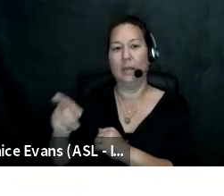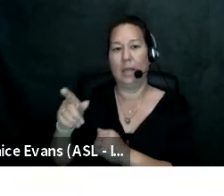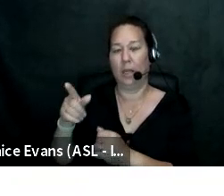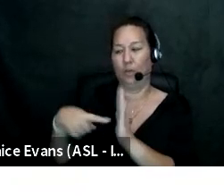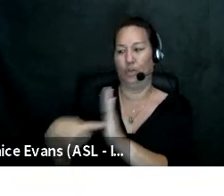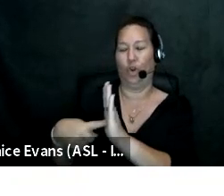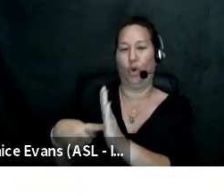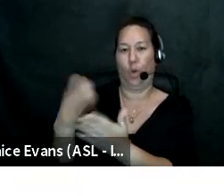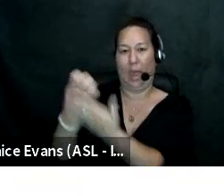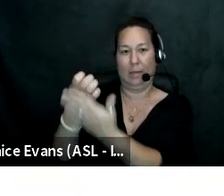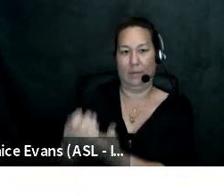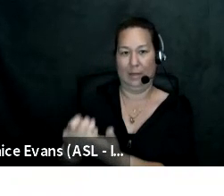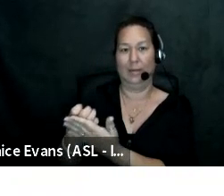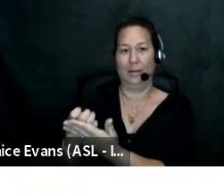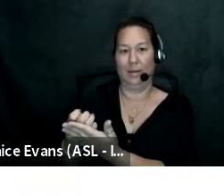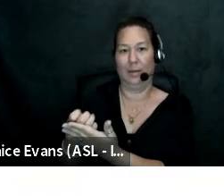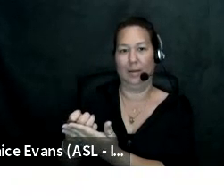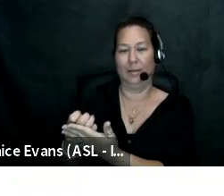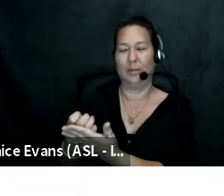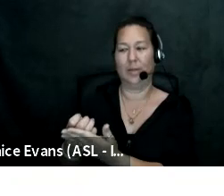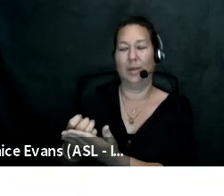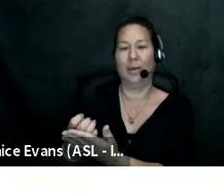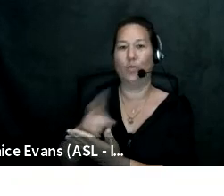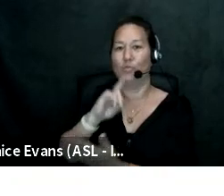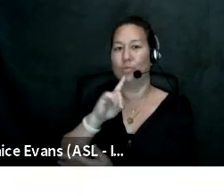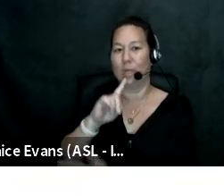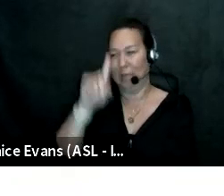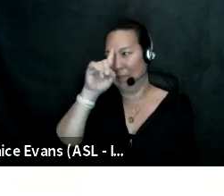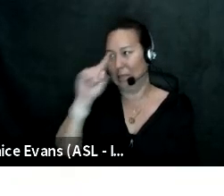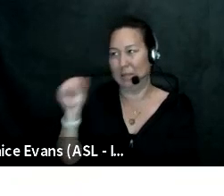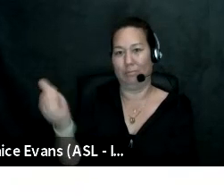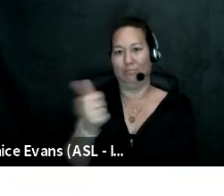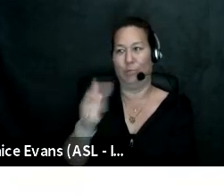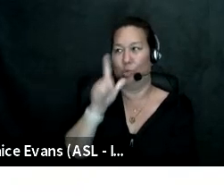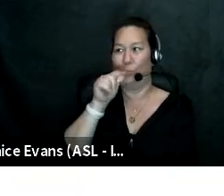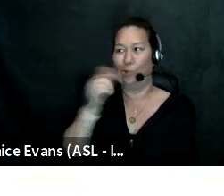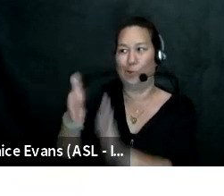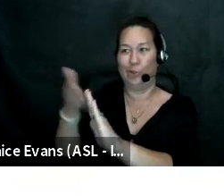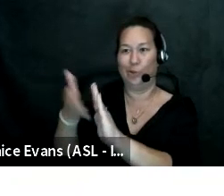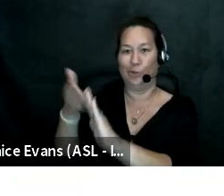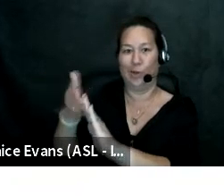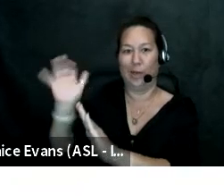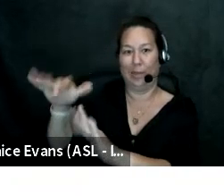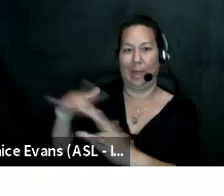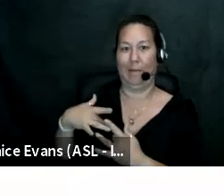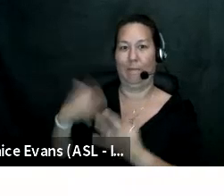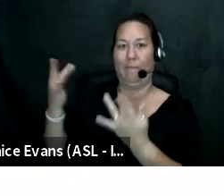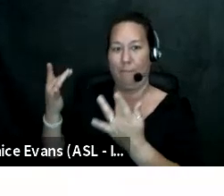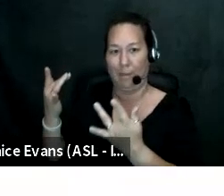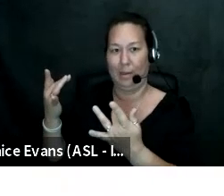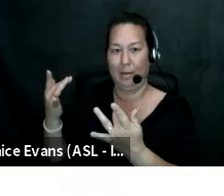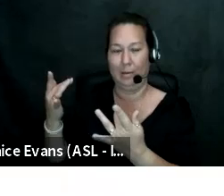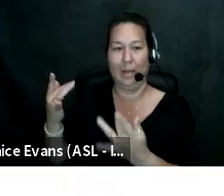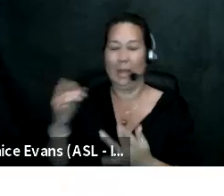It's up to the organizers to implement and monitor that. It is not done by